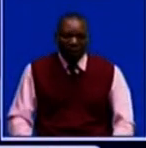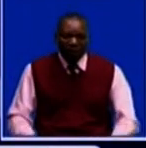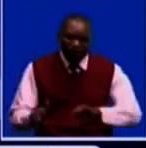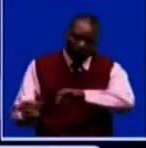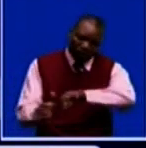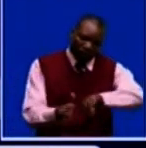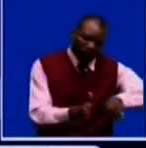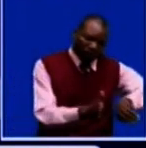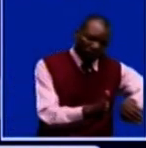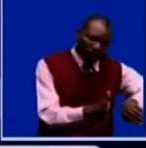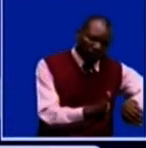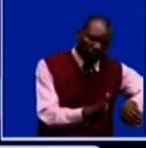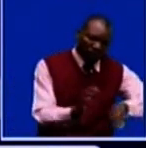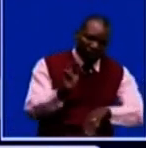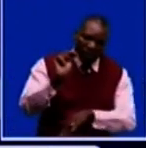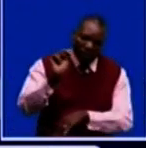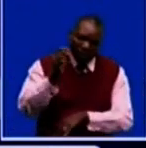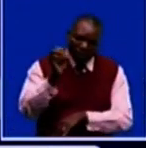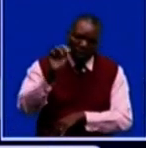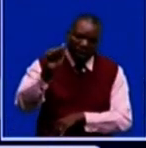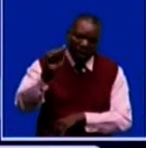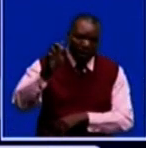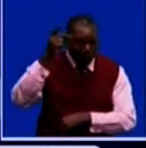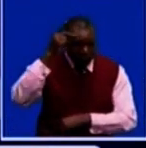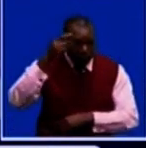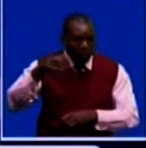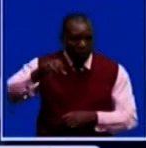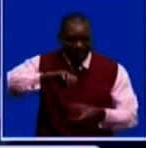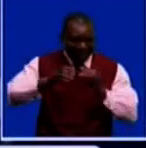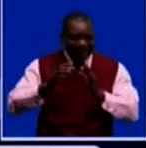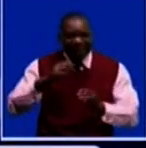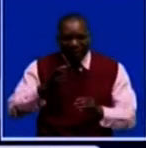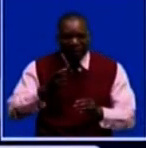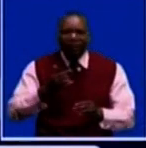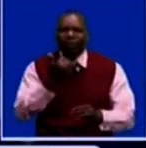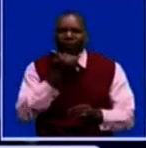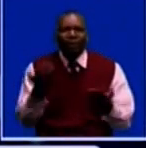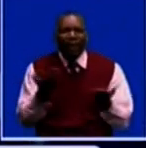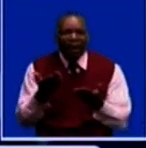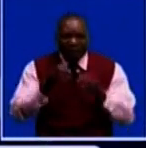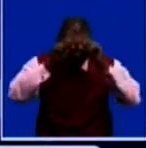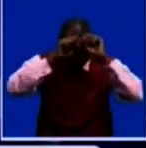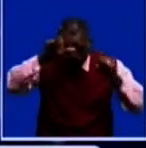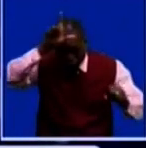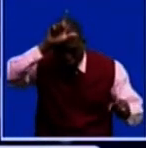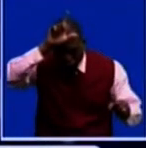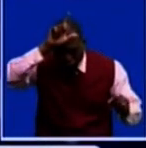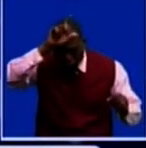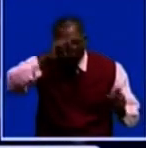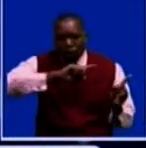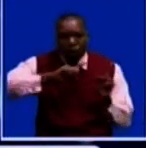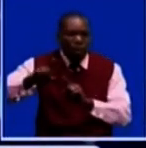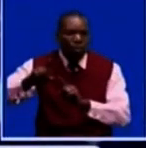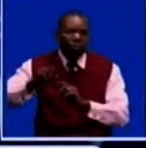A political scientist, Alex Ngoma, says there's nothing wrong with the President Edgar Lungu going on vacation. Dr. Ngoma